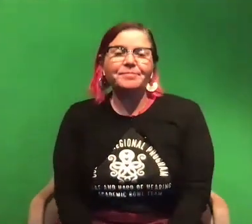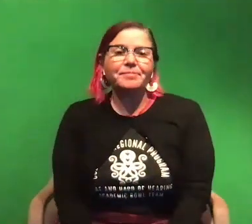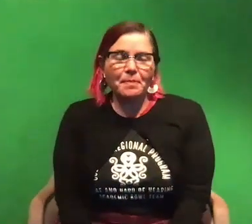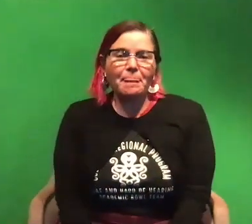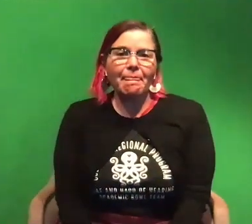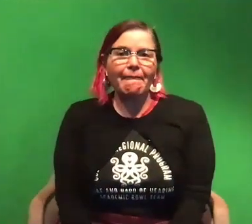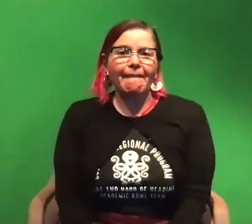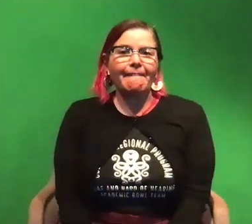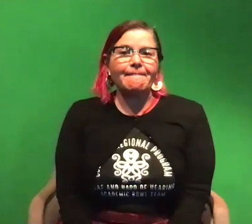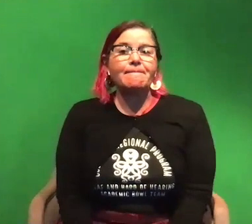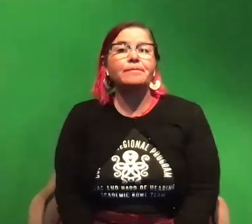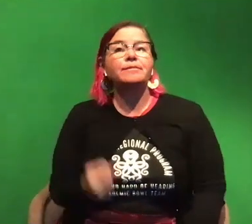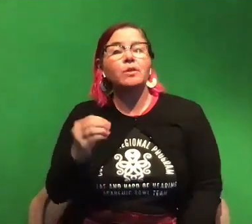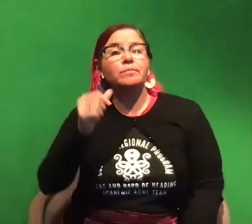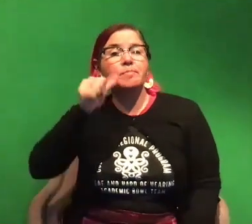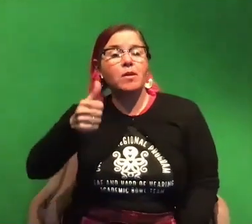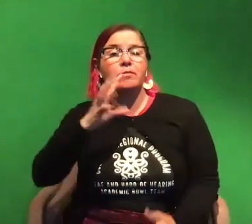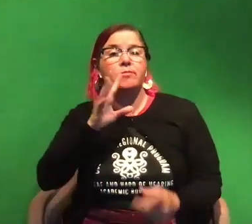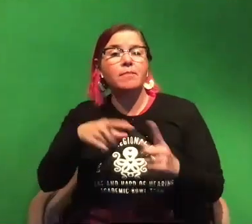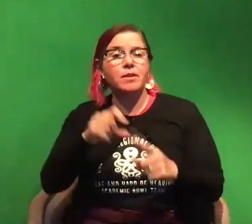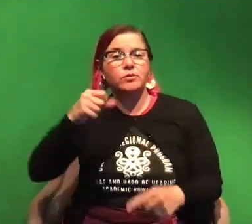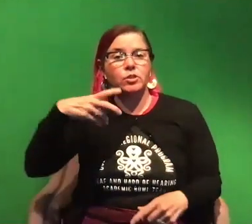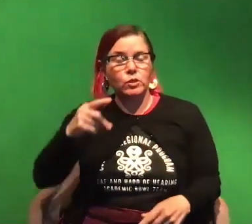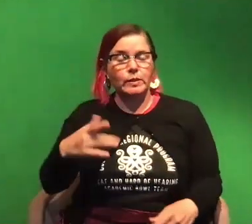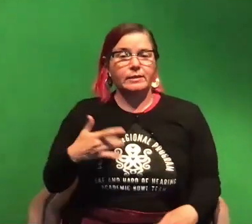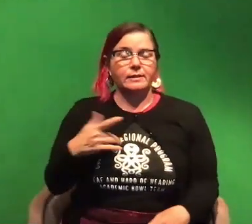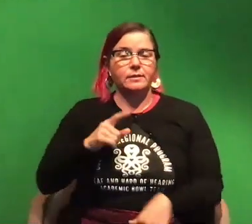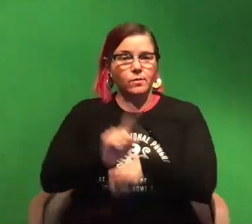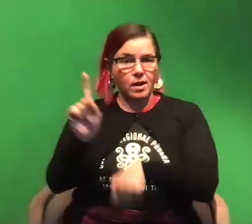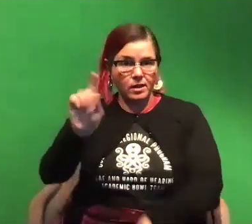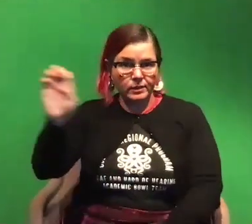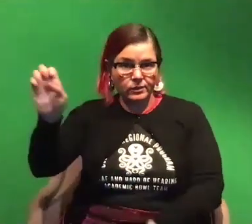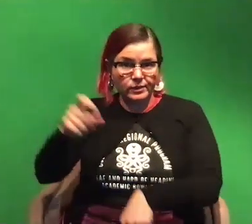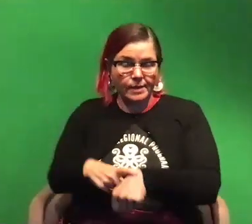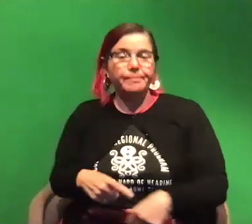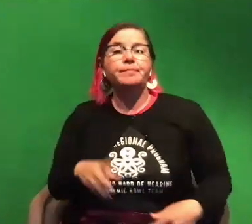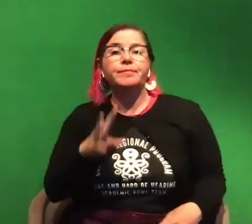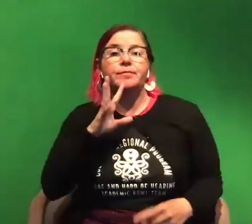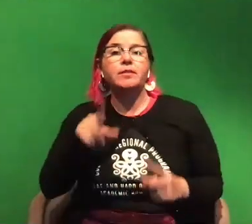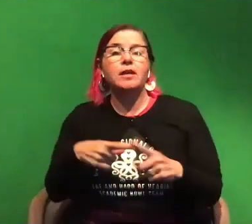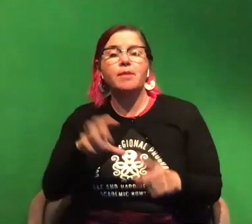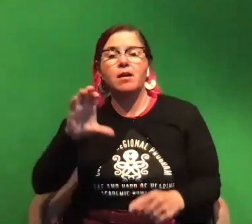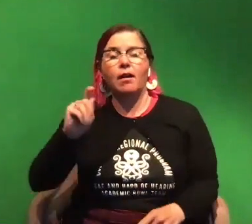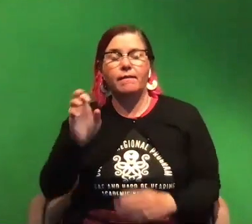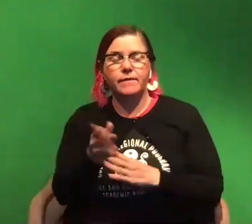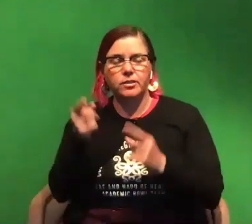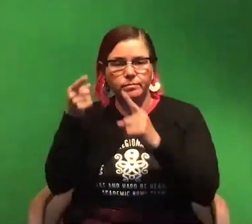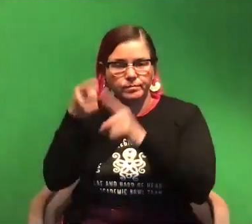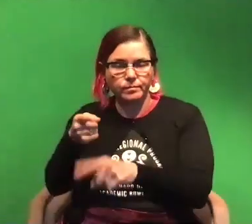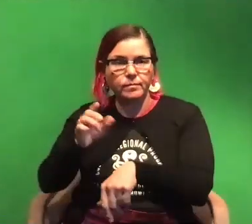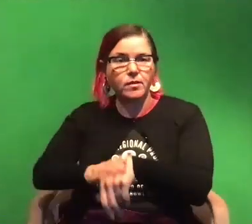Okay, so tomorrow we're talking about squid senses at 1 p.m. We're talking about cuttlefish specifically